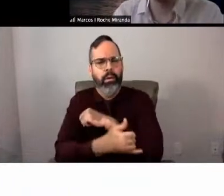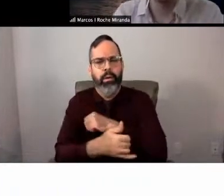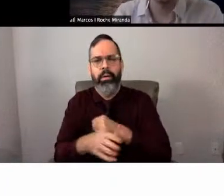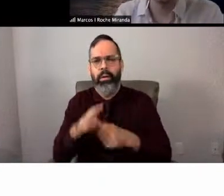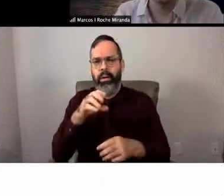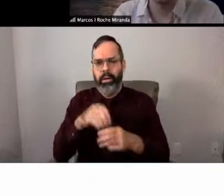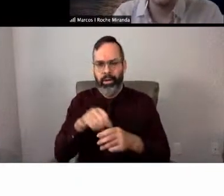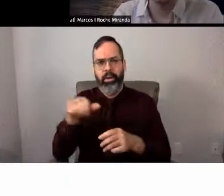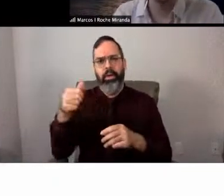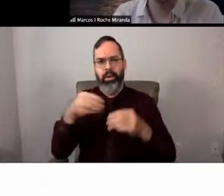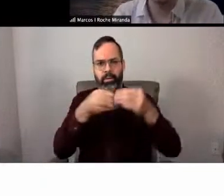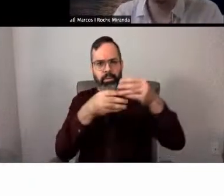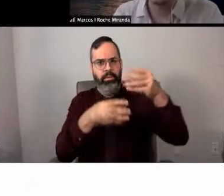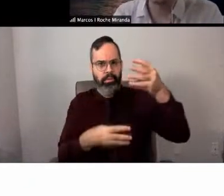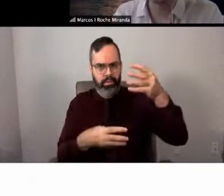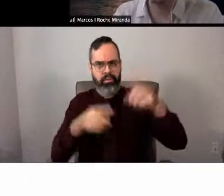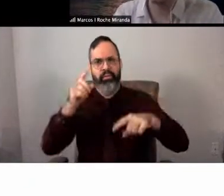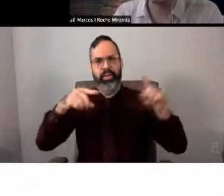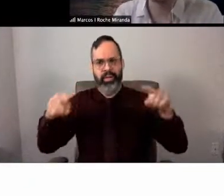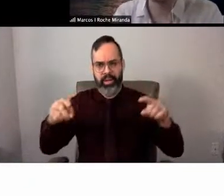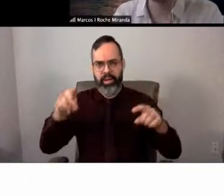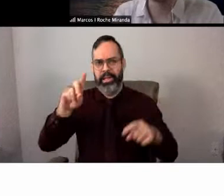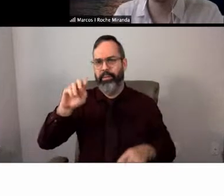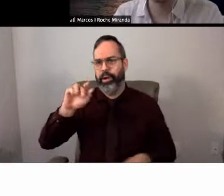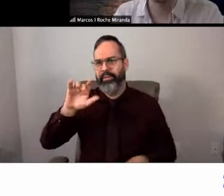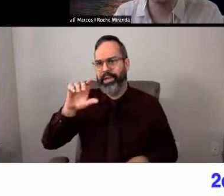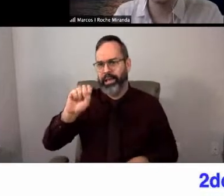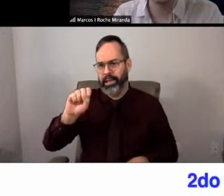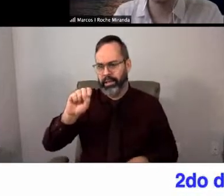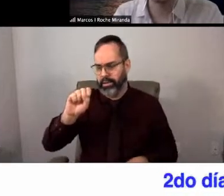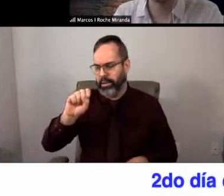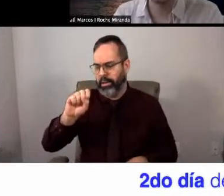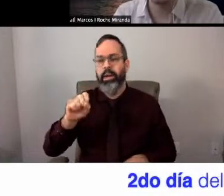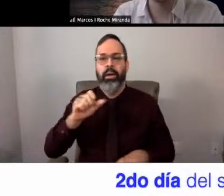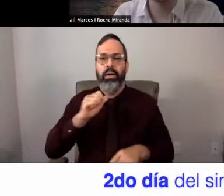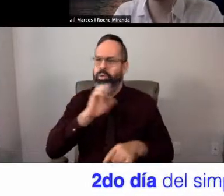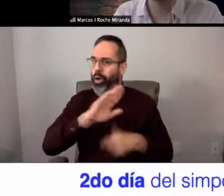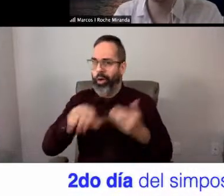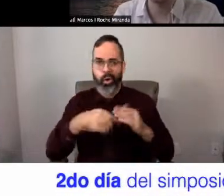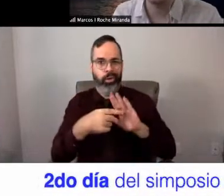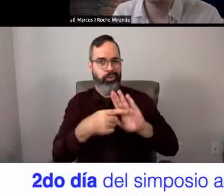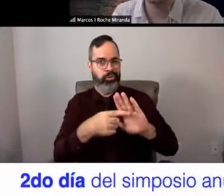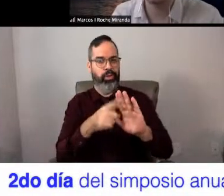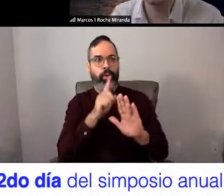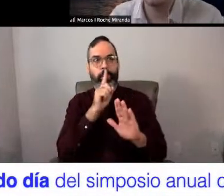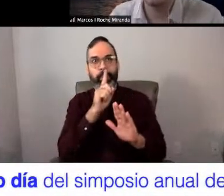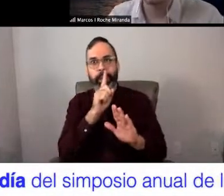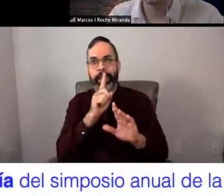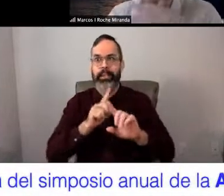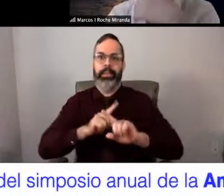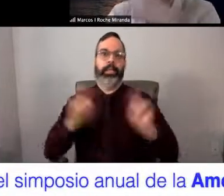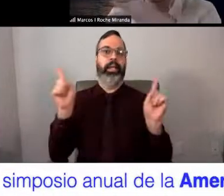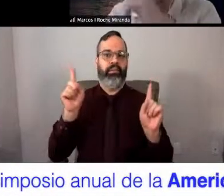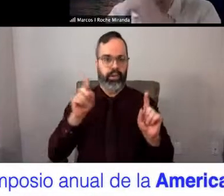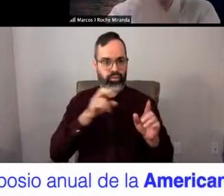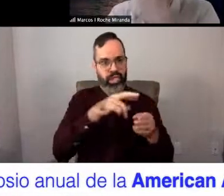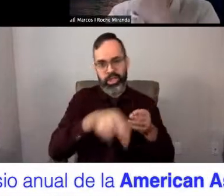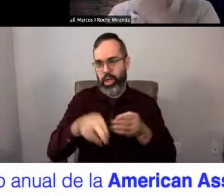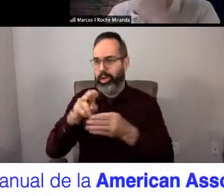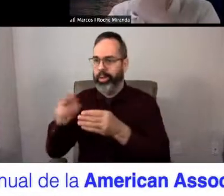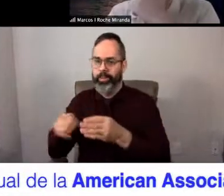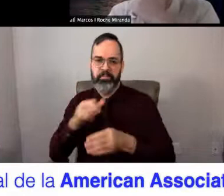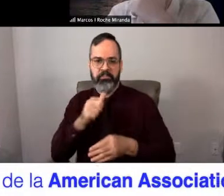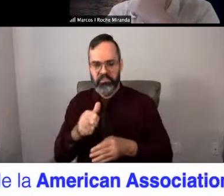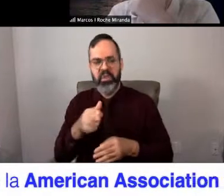demographic variables, but not all of them showed significant results. So I just included the